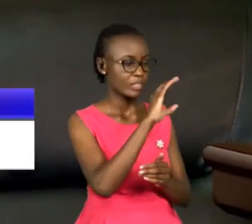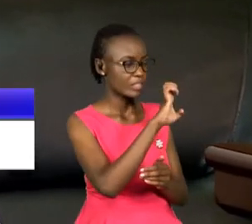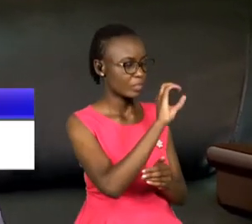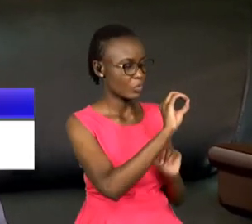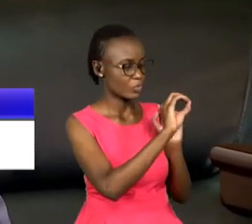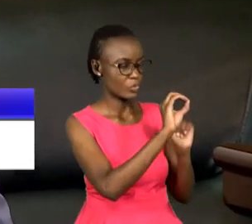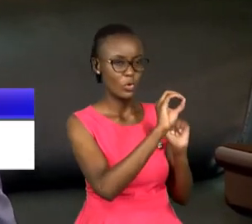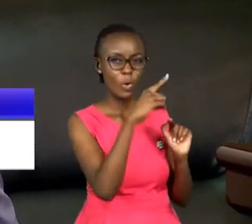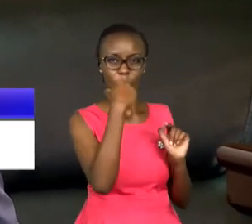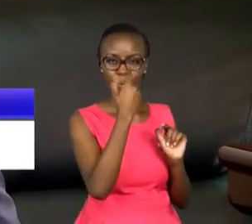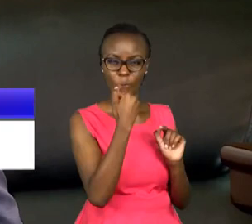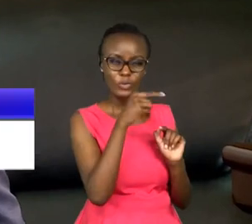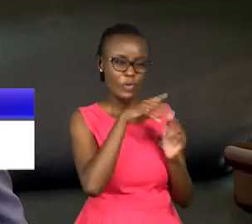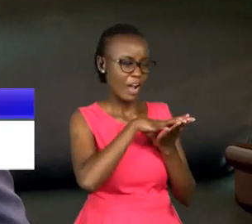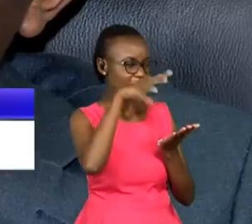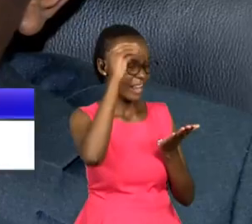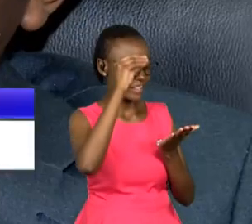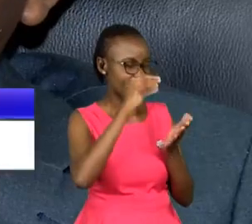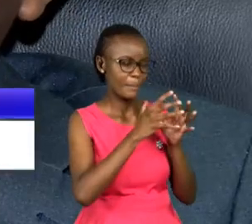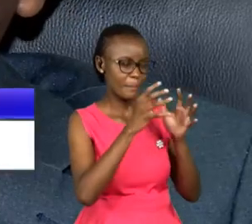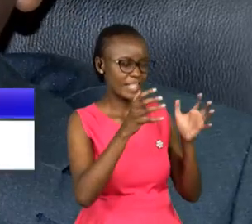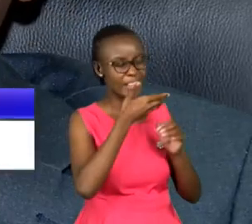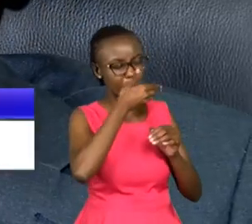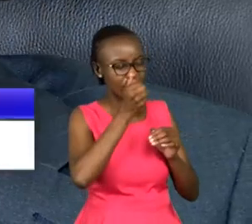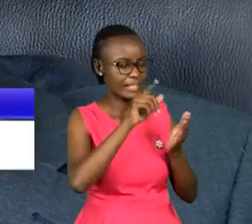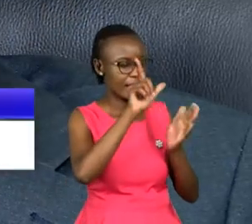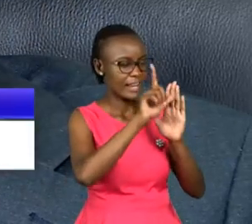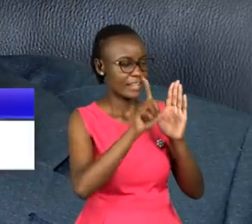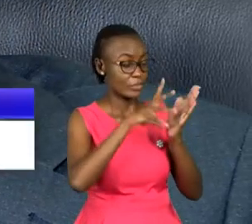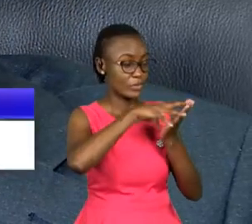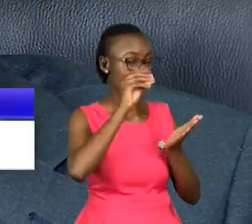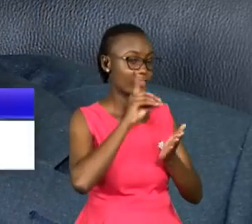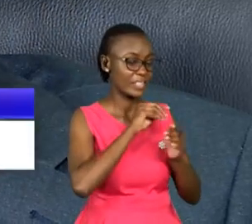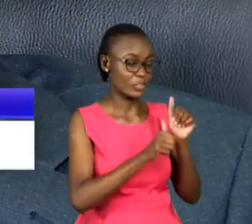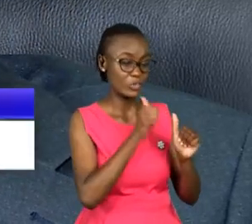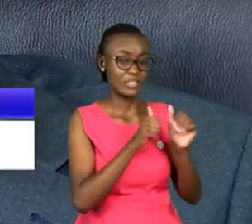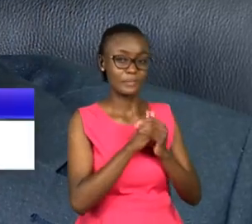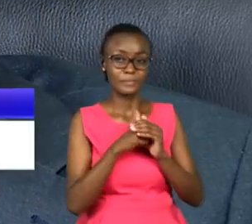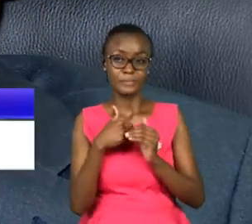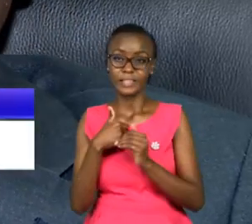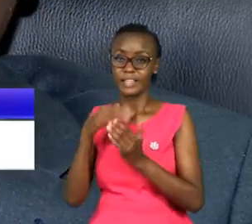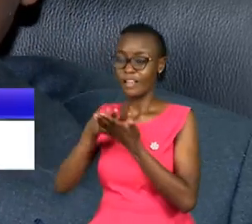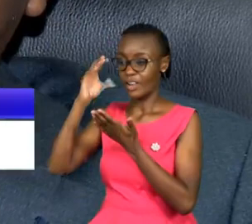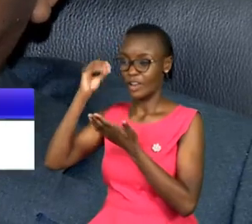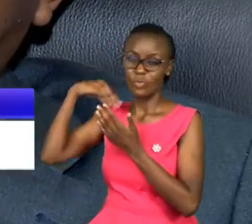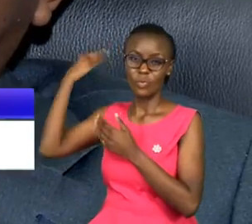the greatest lesson you've learned? One of the biggest lessons I've learned is always to